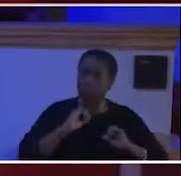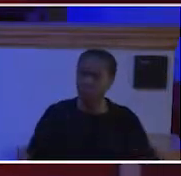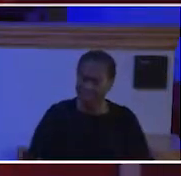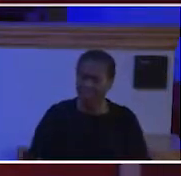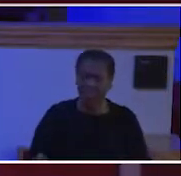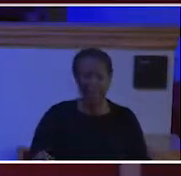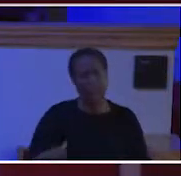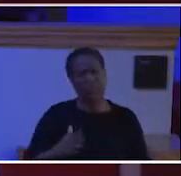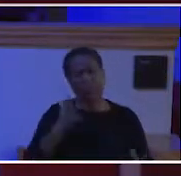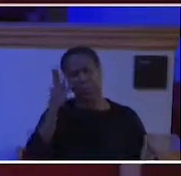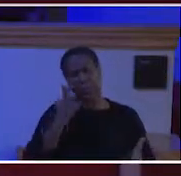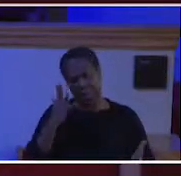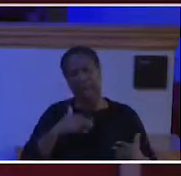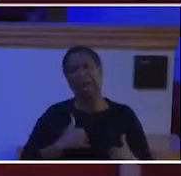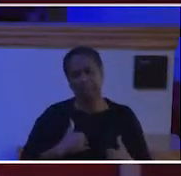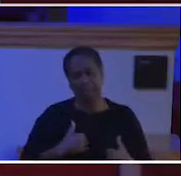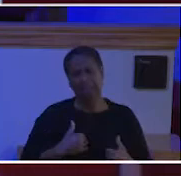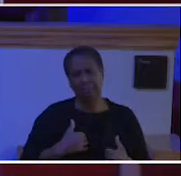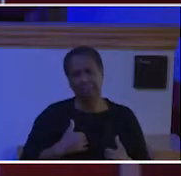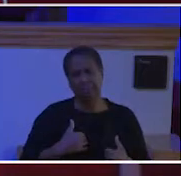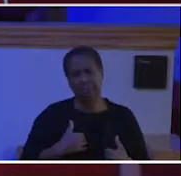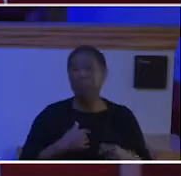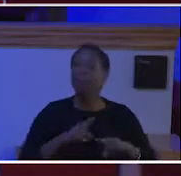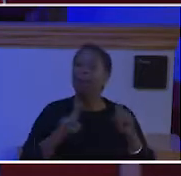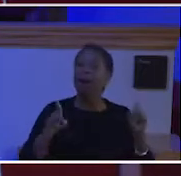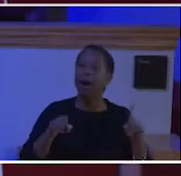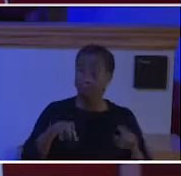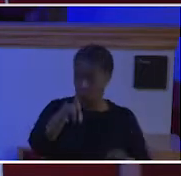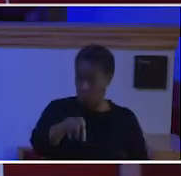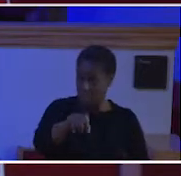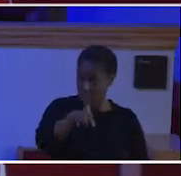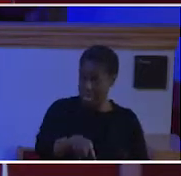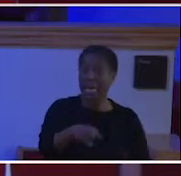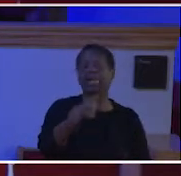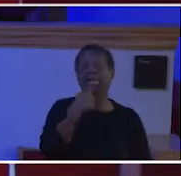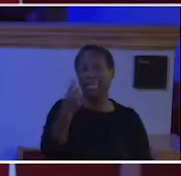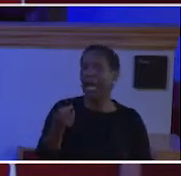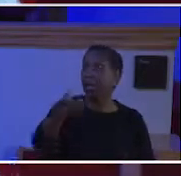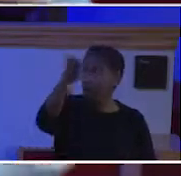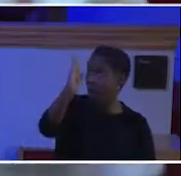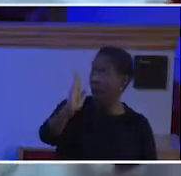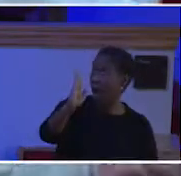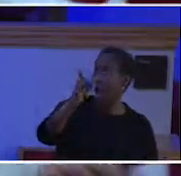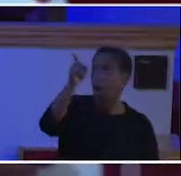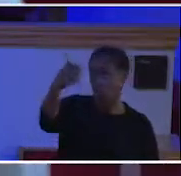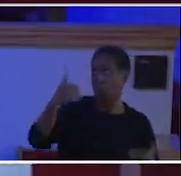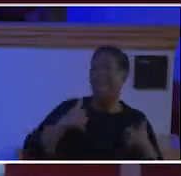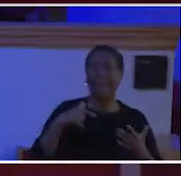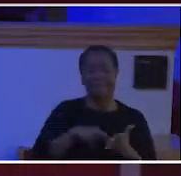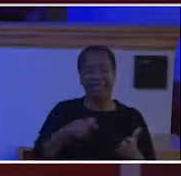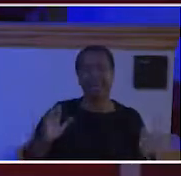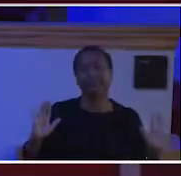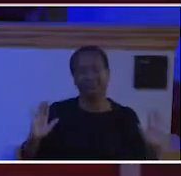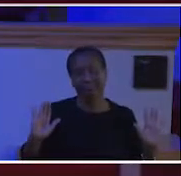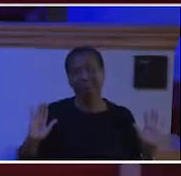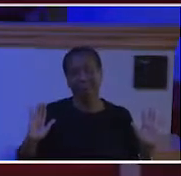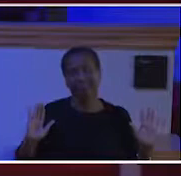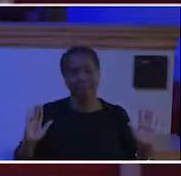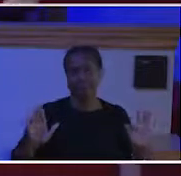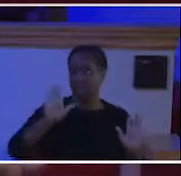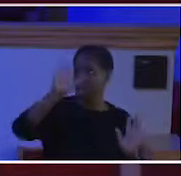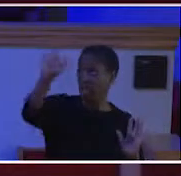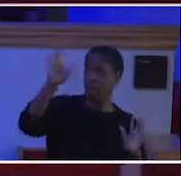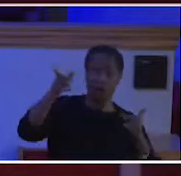to intervene. But baby, you just need to say, God, you got this. It's in